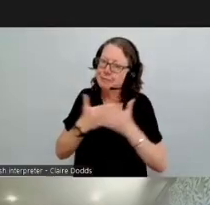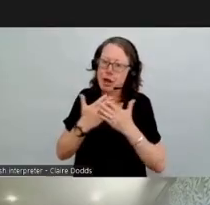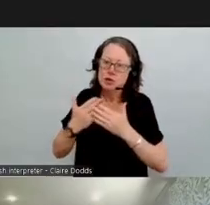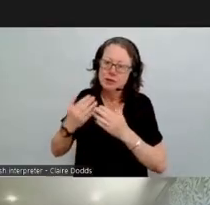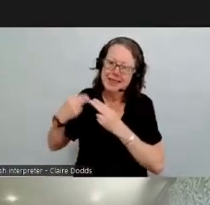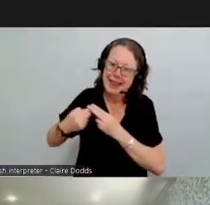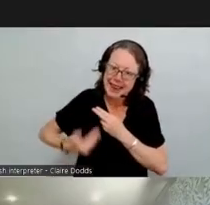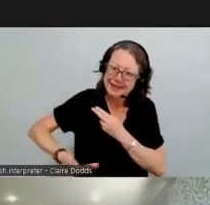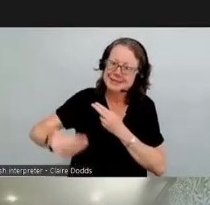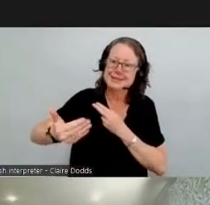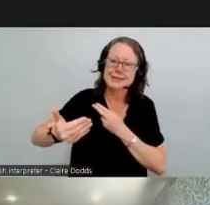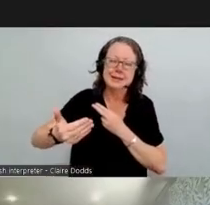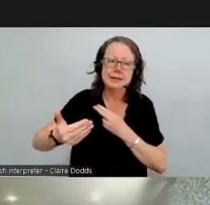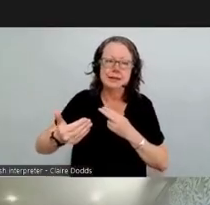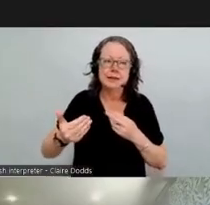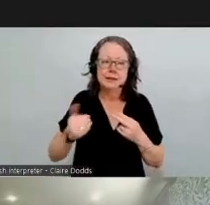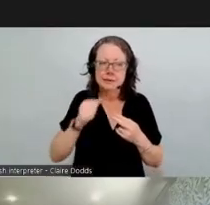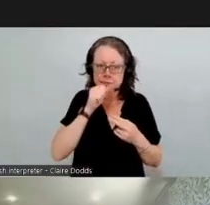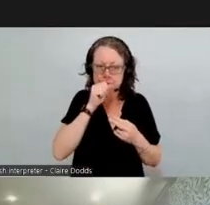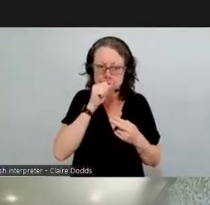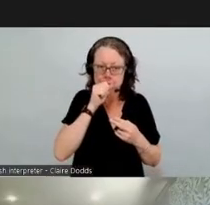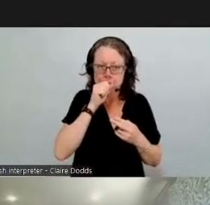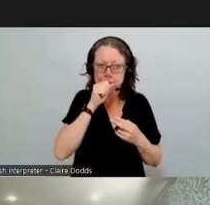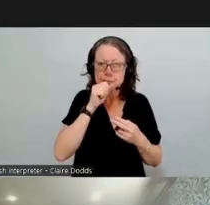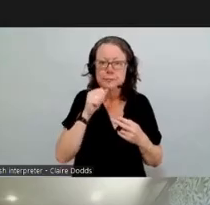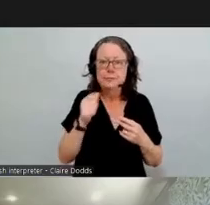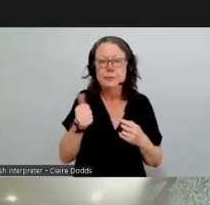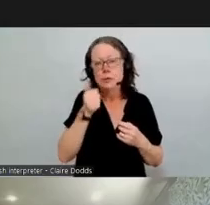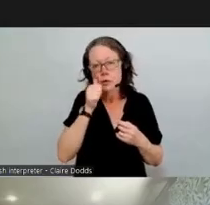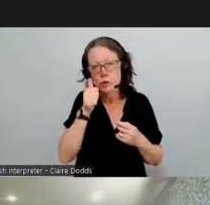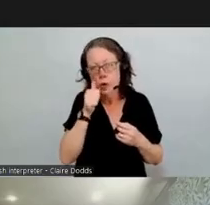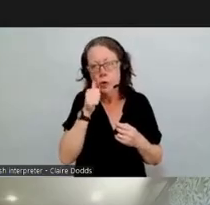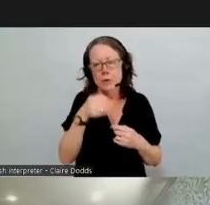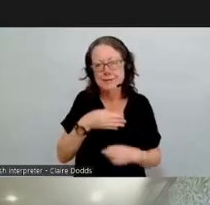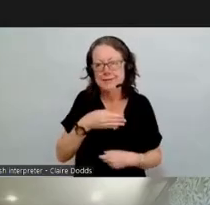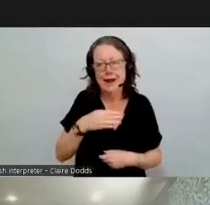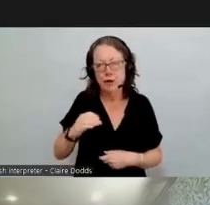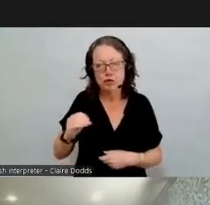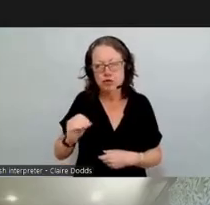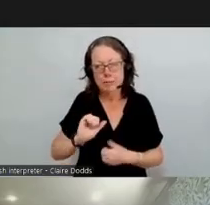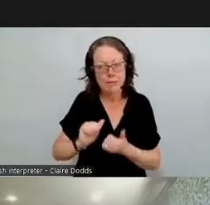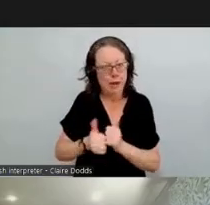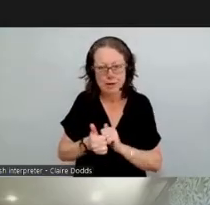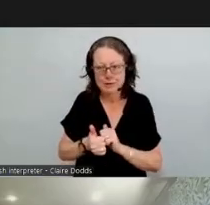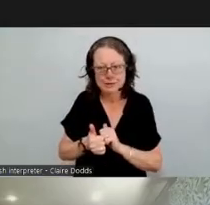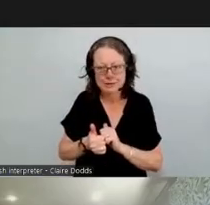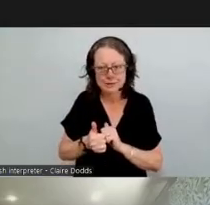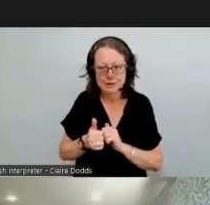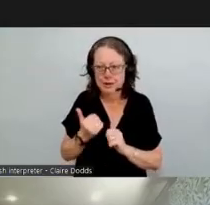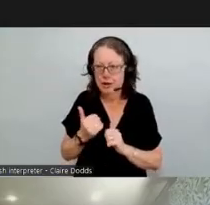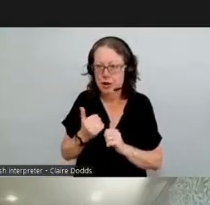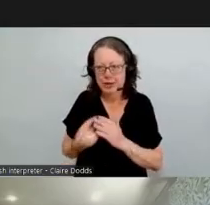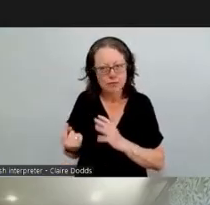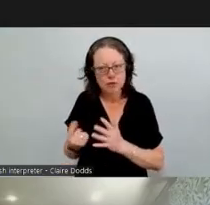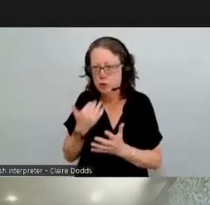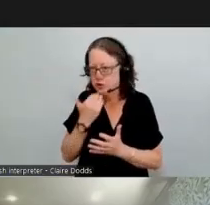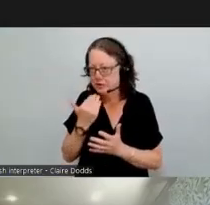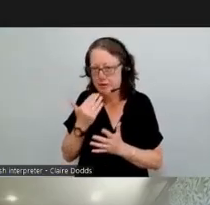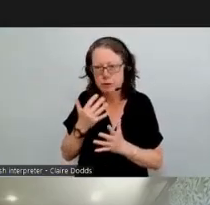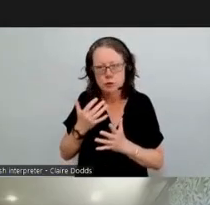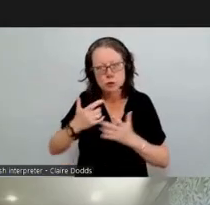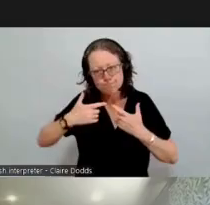even the 900 partners I mentioned at the start, aren't enough to change reading culture on their own. And so we want to be empowering and